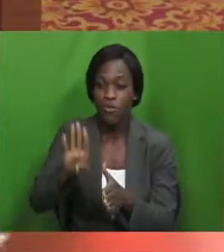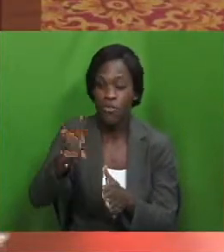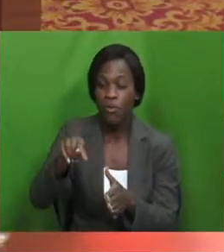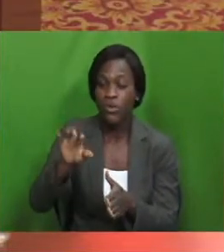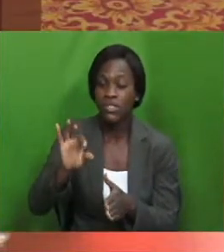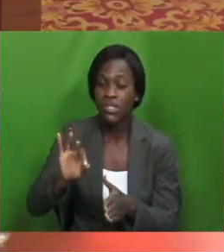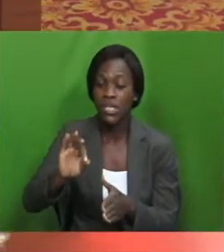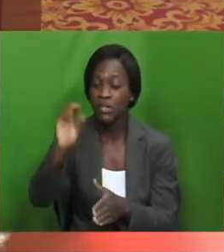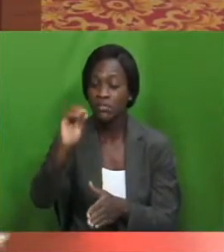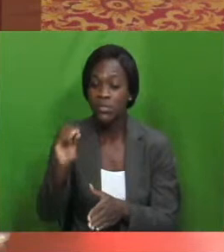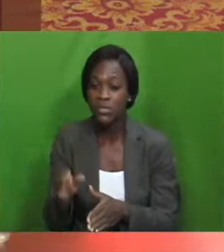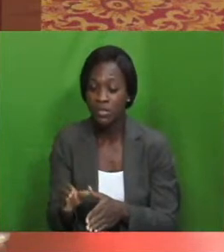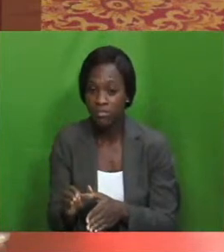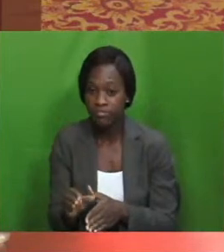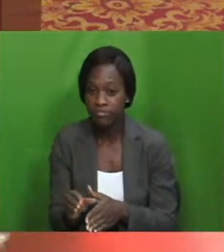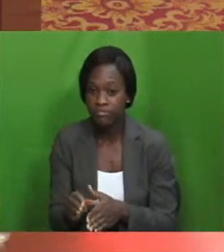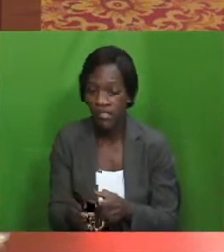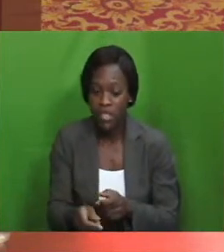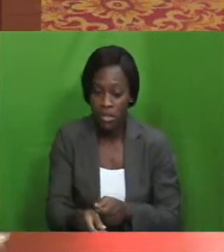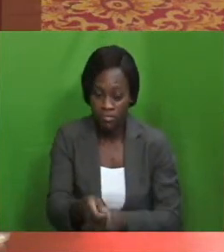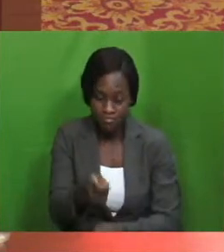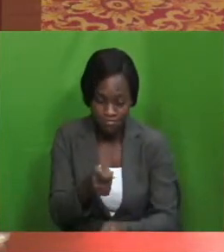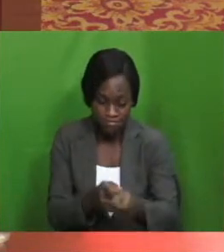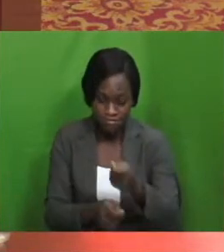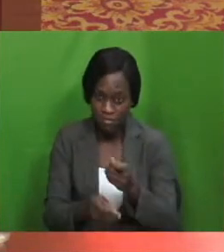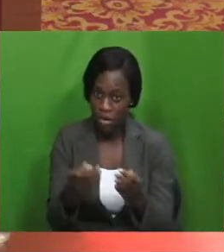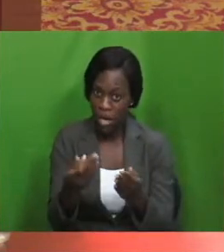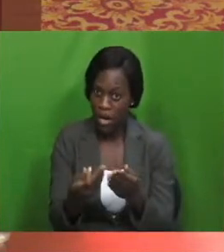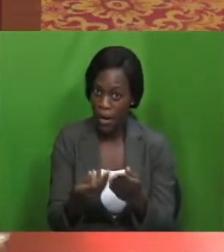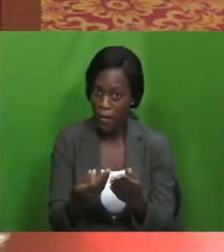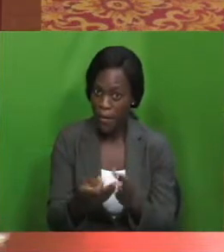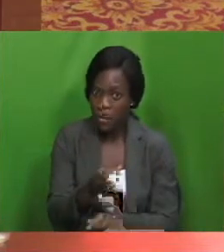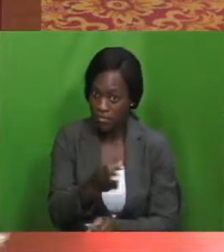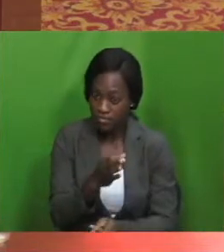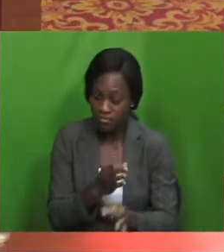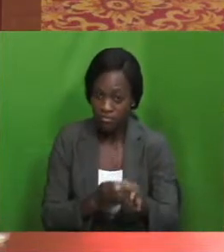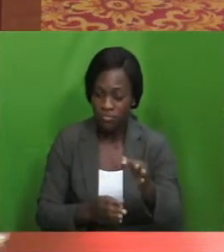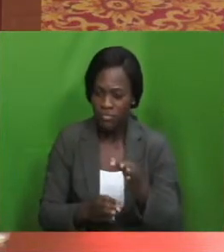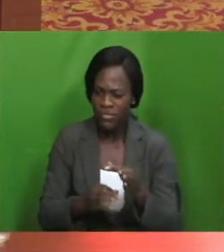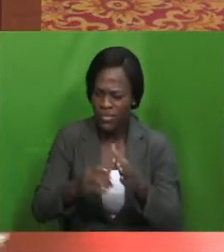Interest rates are generally declining. The Speaker, at the